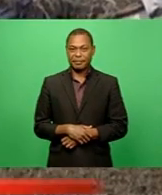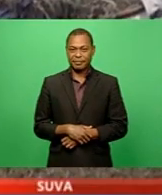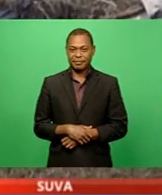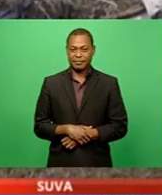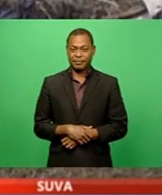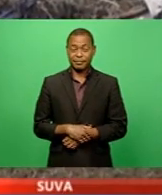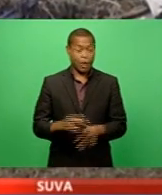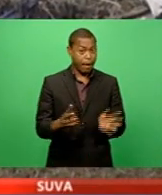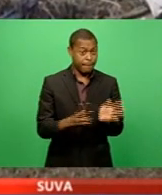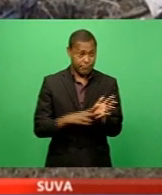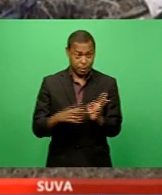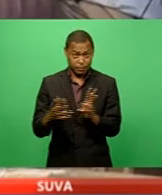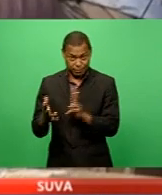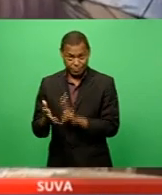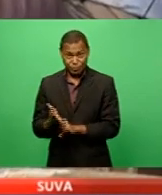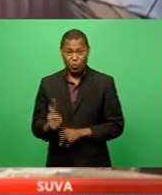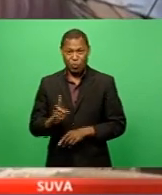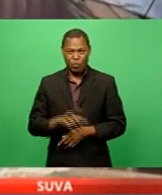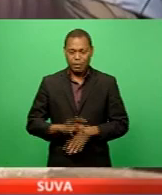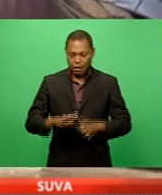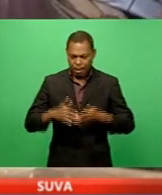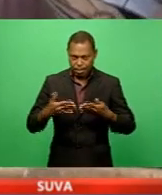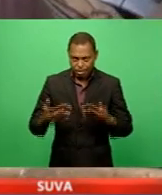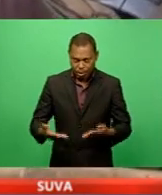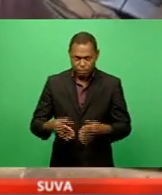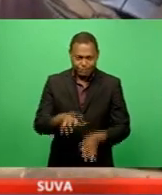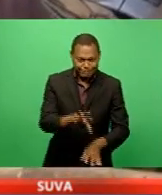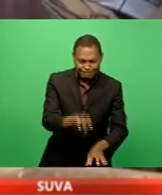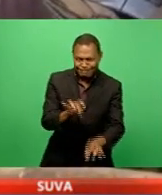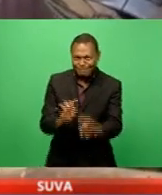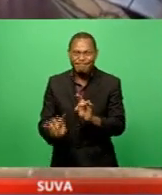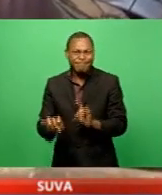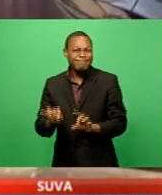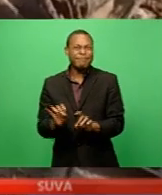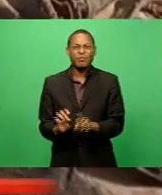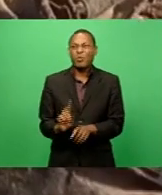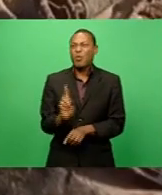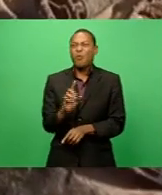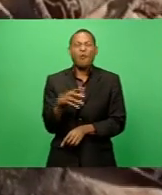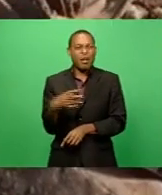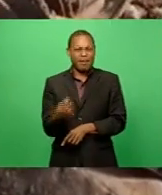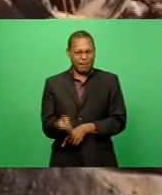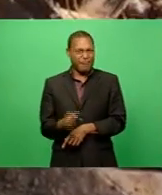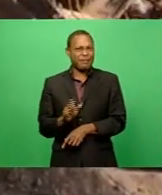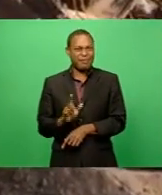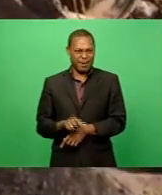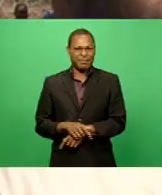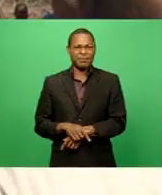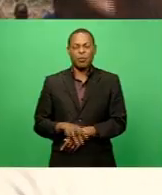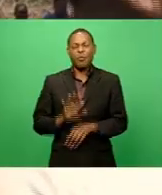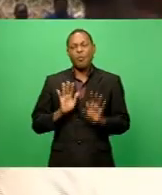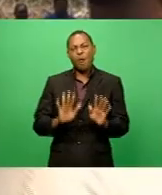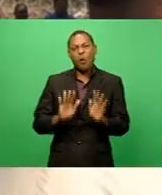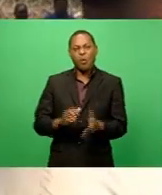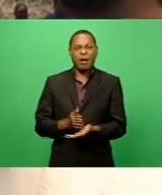The villagers of Dongea are now picking up the pieces of what's left of their homes, hoping for assistance to arrive soon.